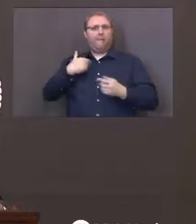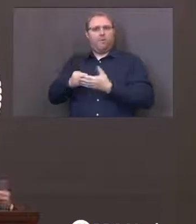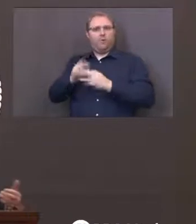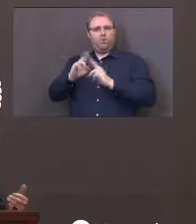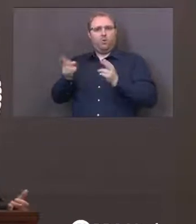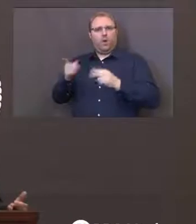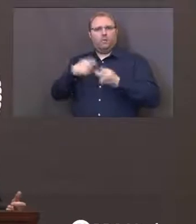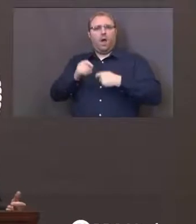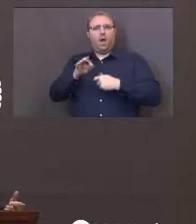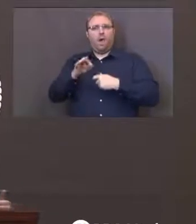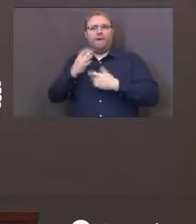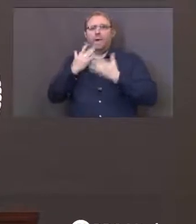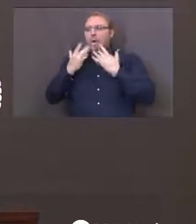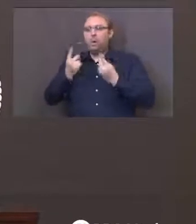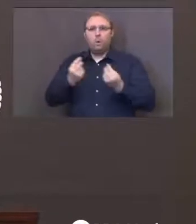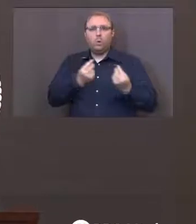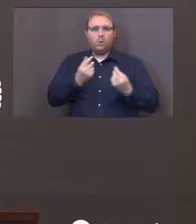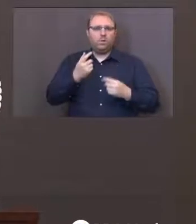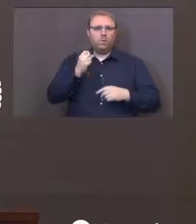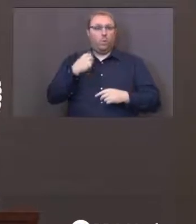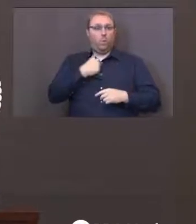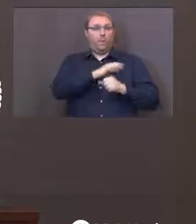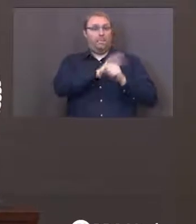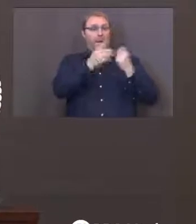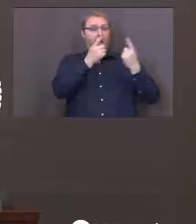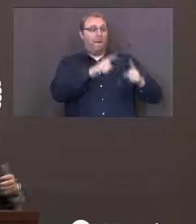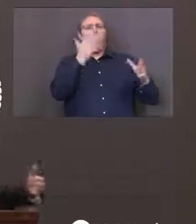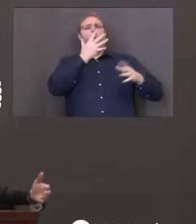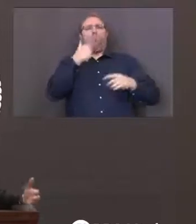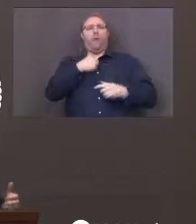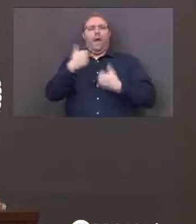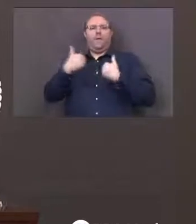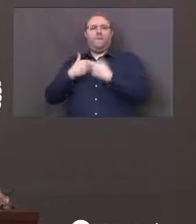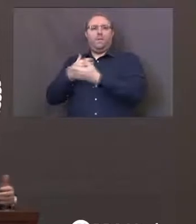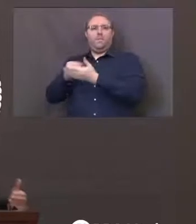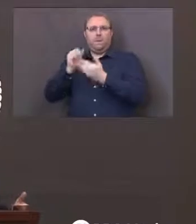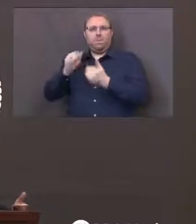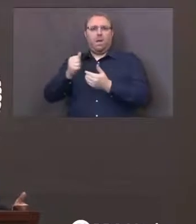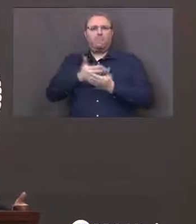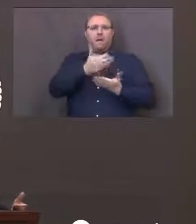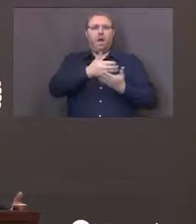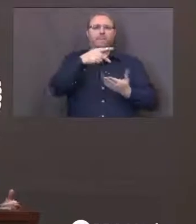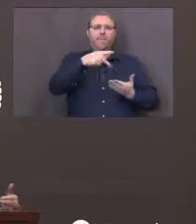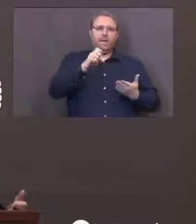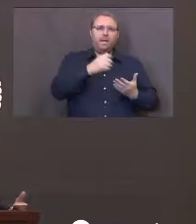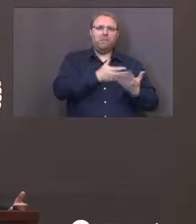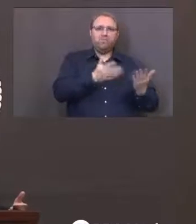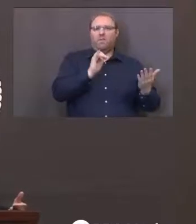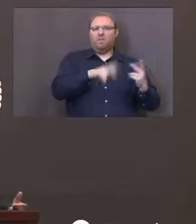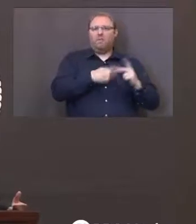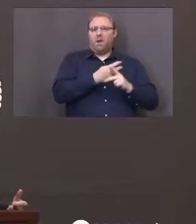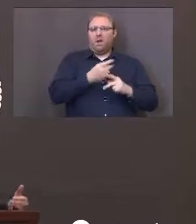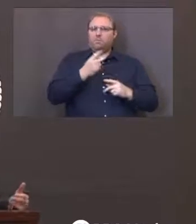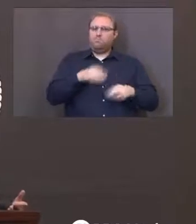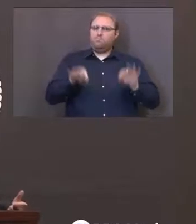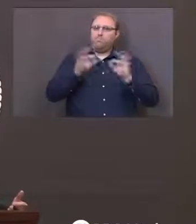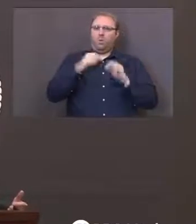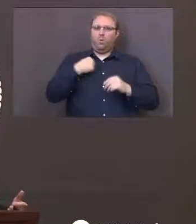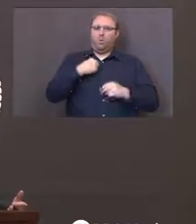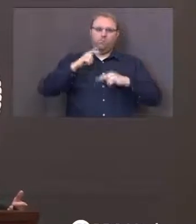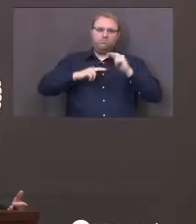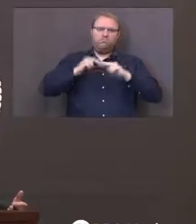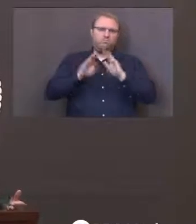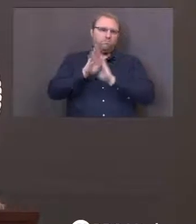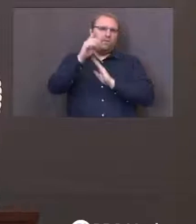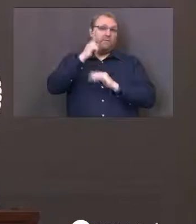us prepare for the pandemic as soon as we found out. But the work that's been done for the previous 10 years in developing rainy day funds, being fiscally